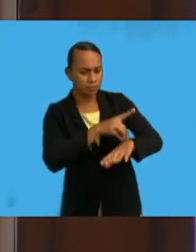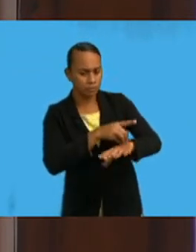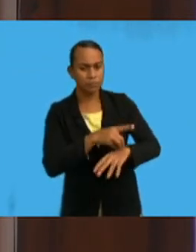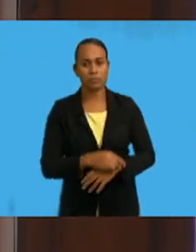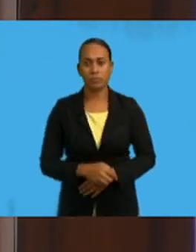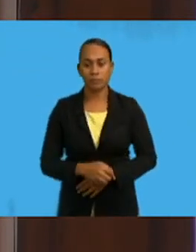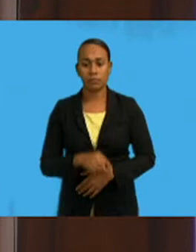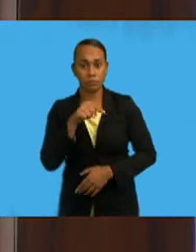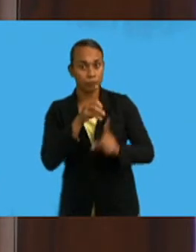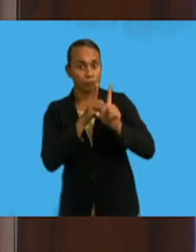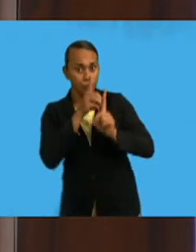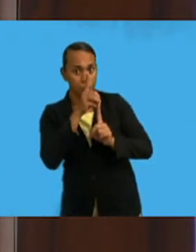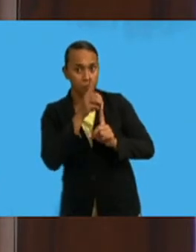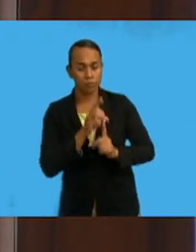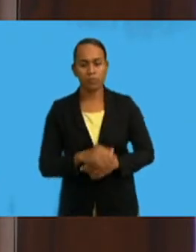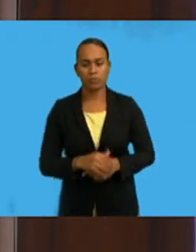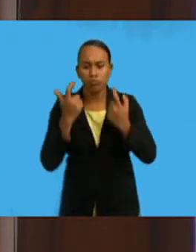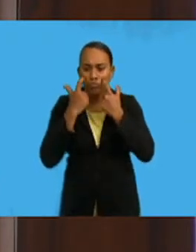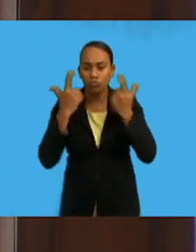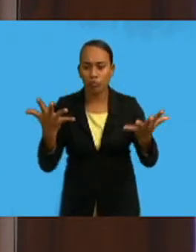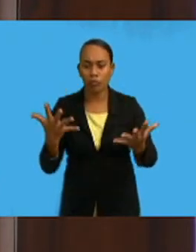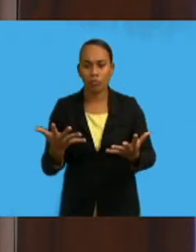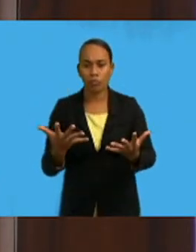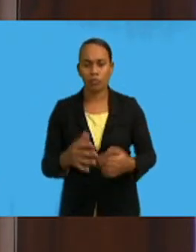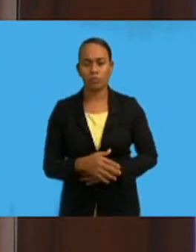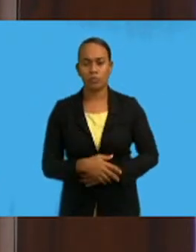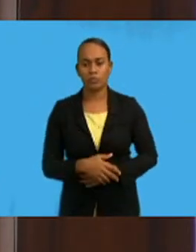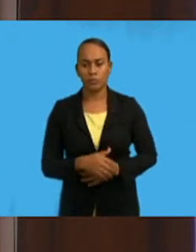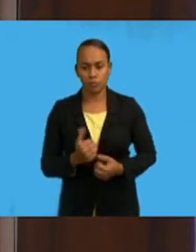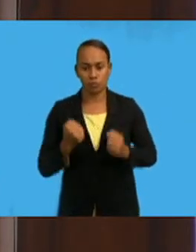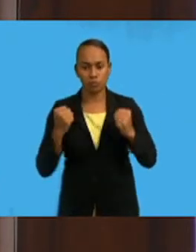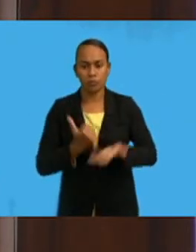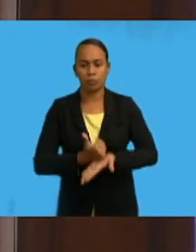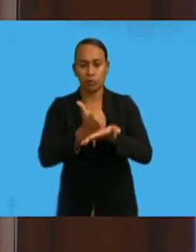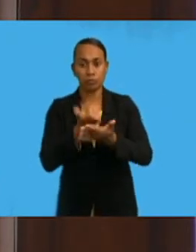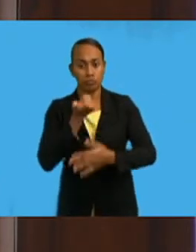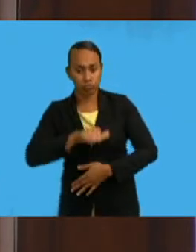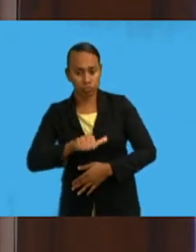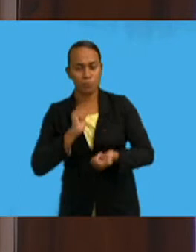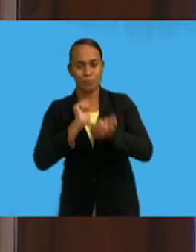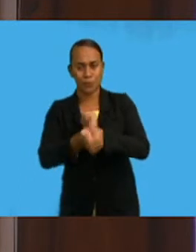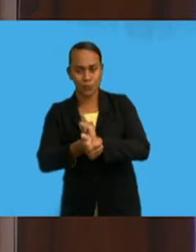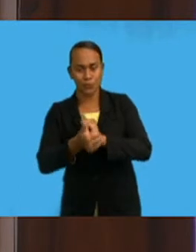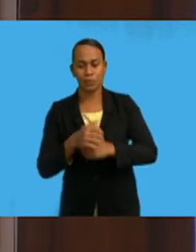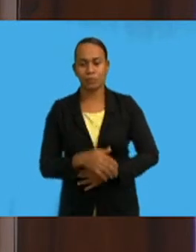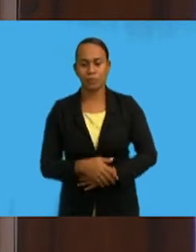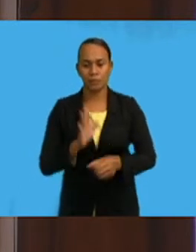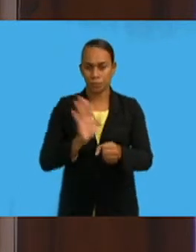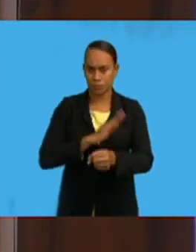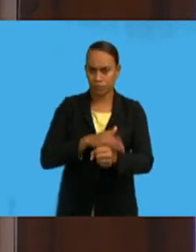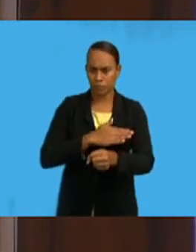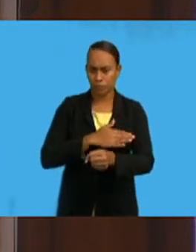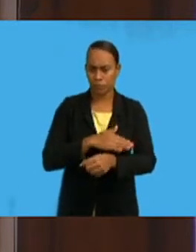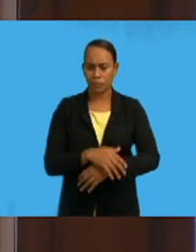display our ongoing commitment to address these needs, using sport as a vehicle to make a valuable contribution towards national